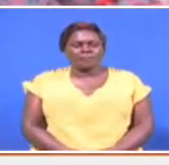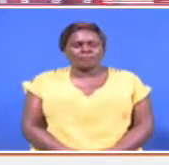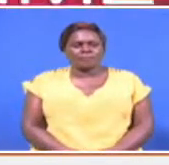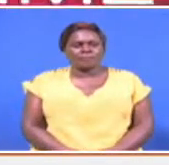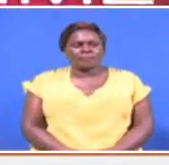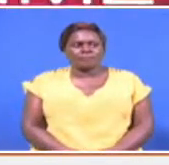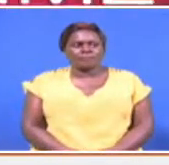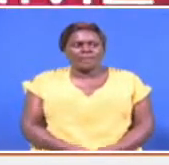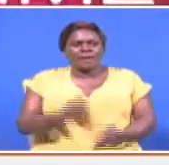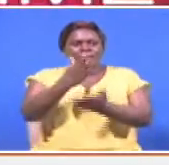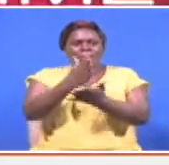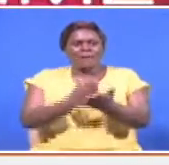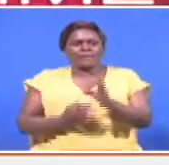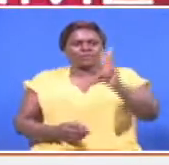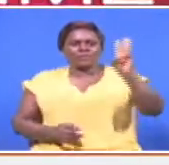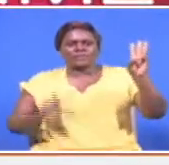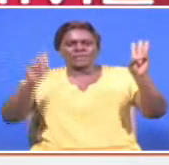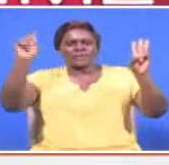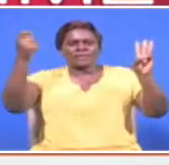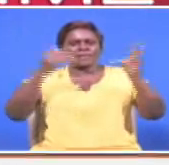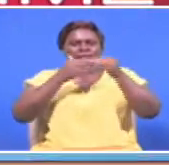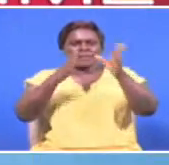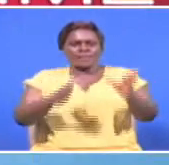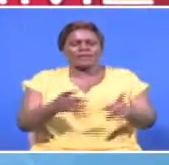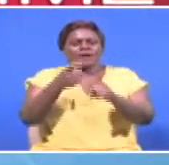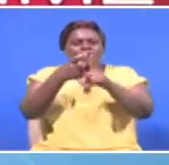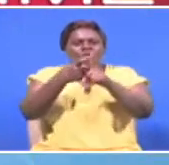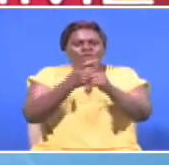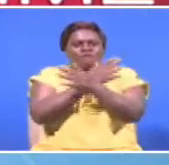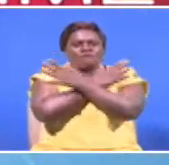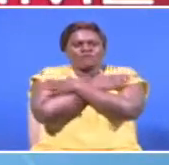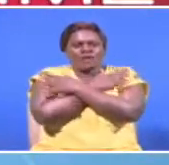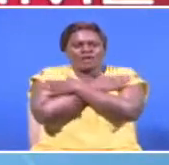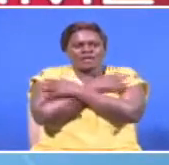And a section of Western Kenya leaders, especially those allied to the Kenya Cons Alliance,